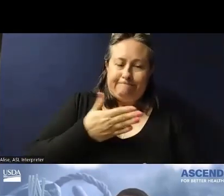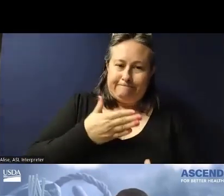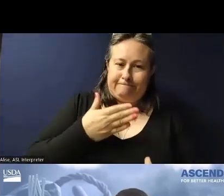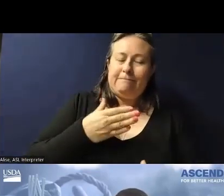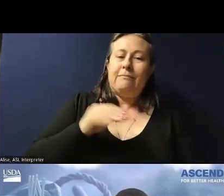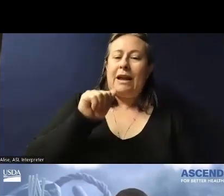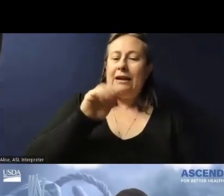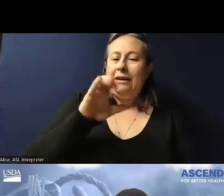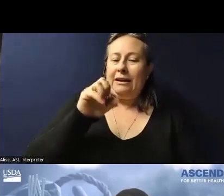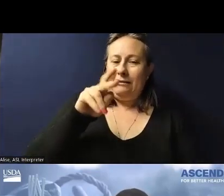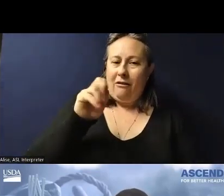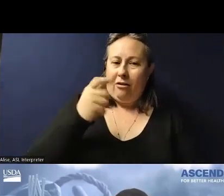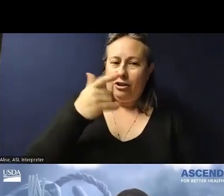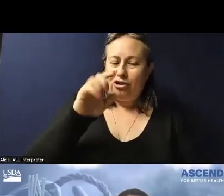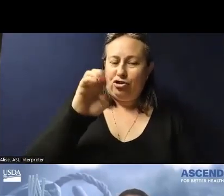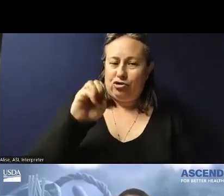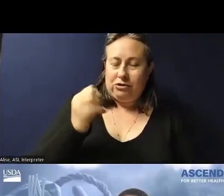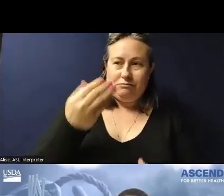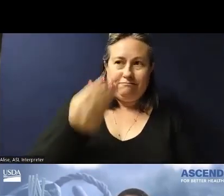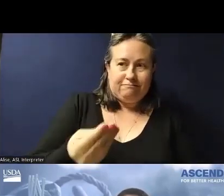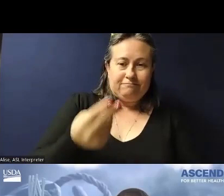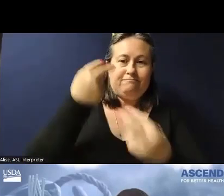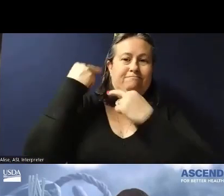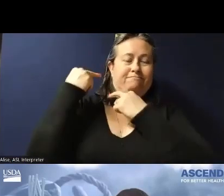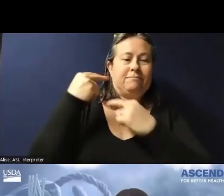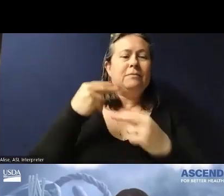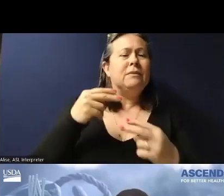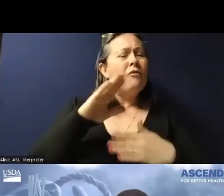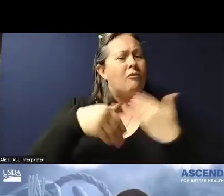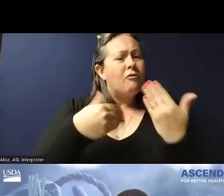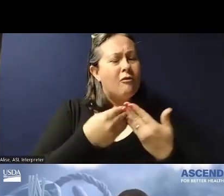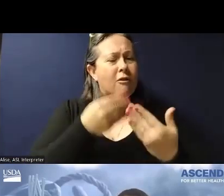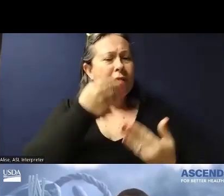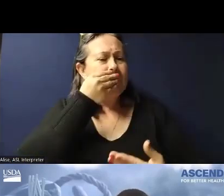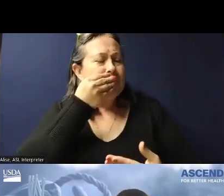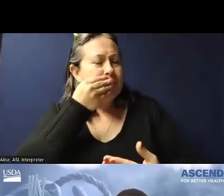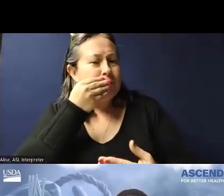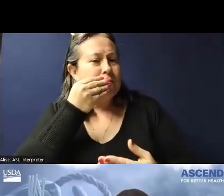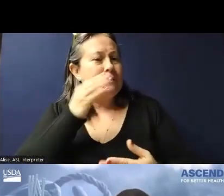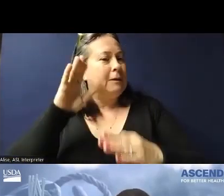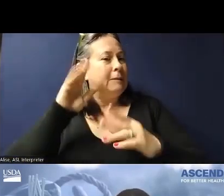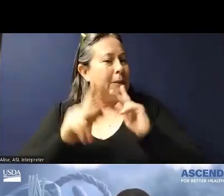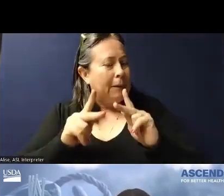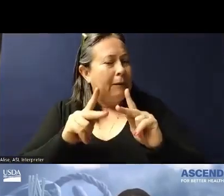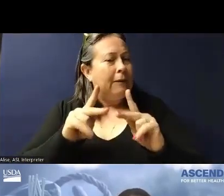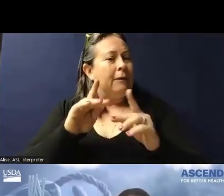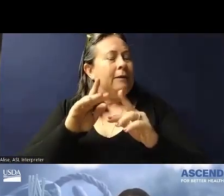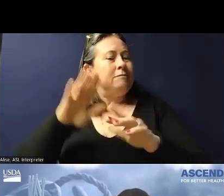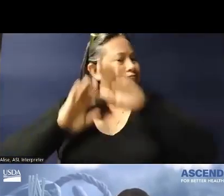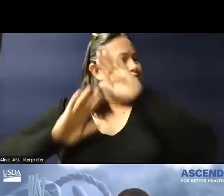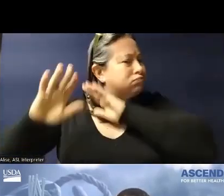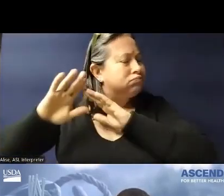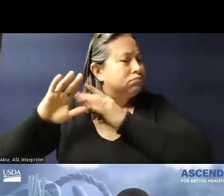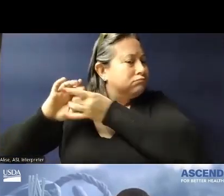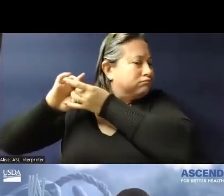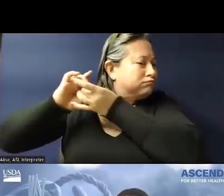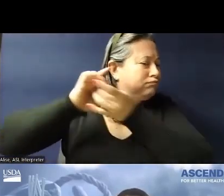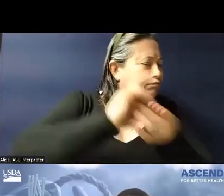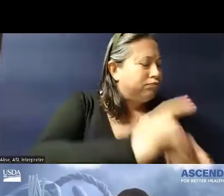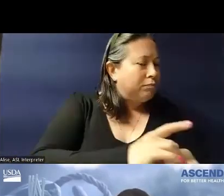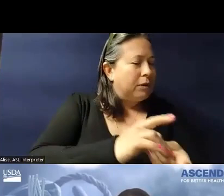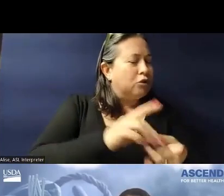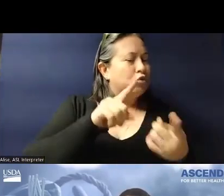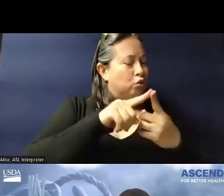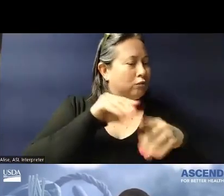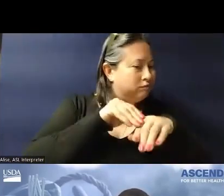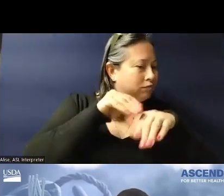of the Indigenous and other communities that have long recognized the connections between food and health and imparted this worldview